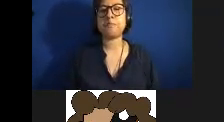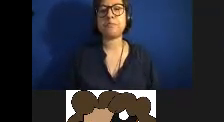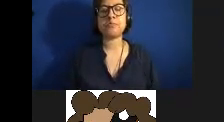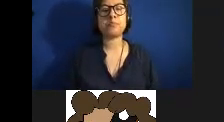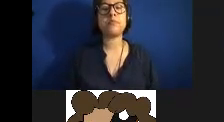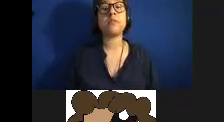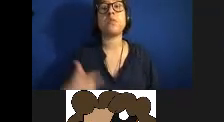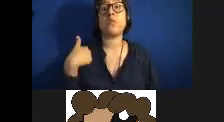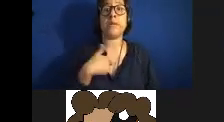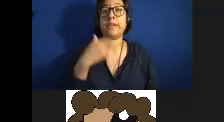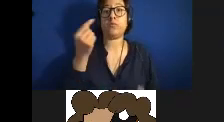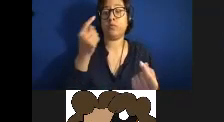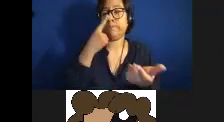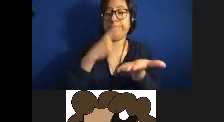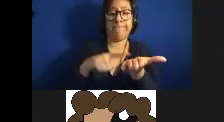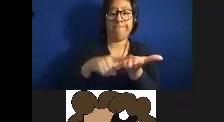resources